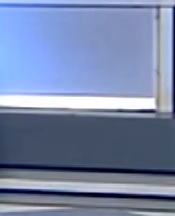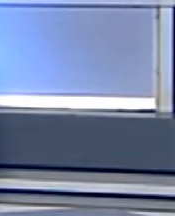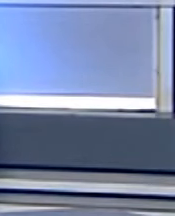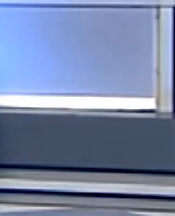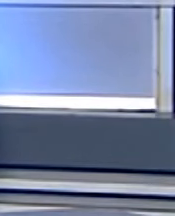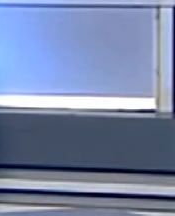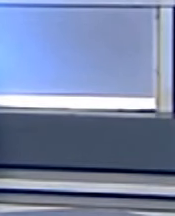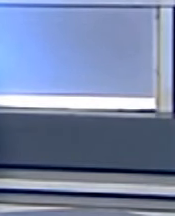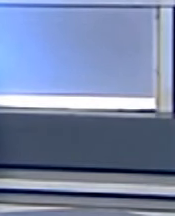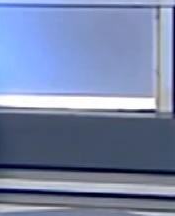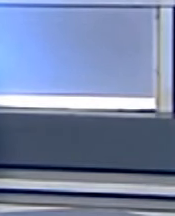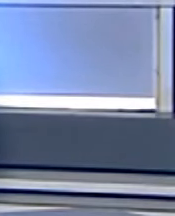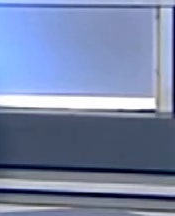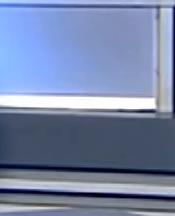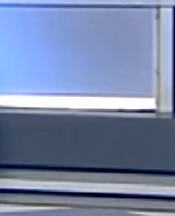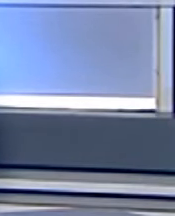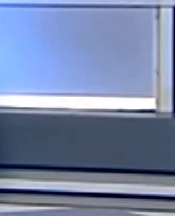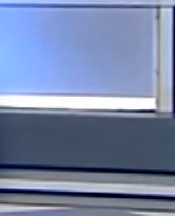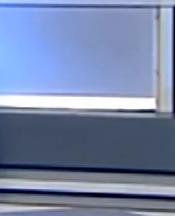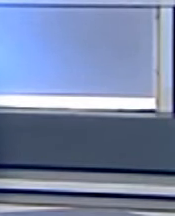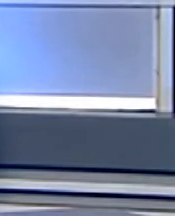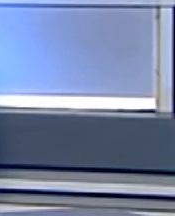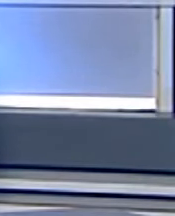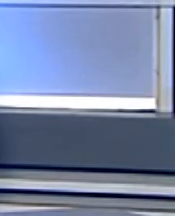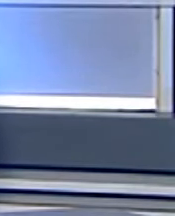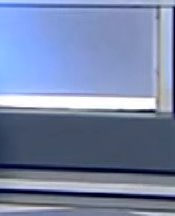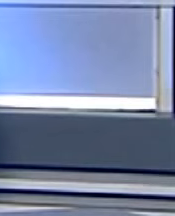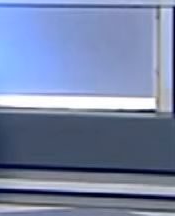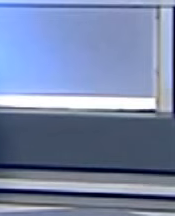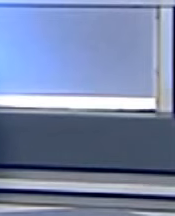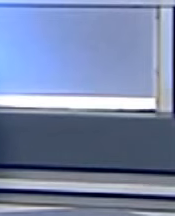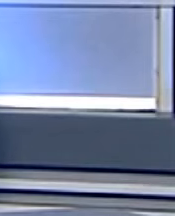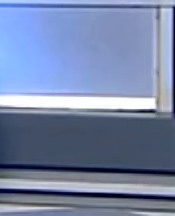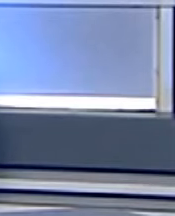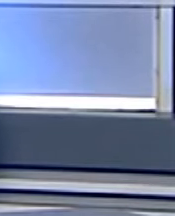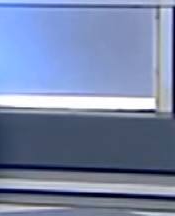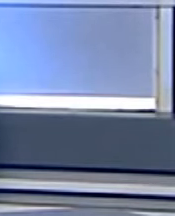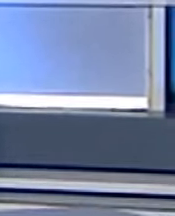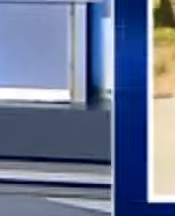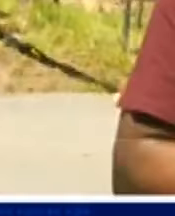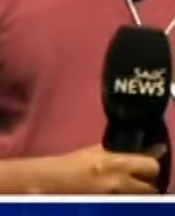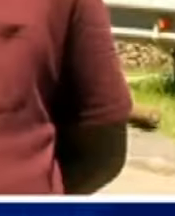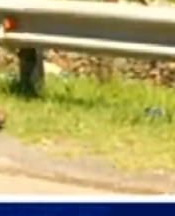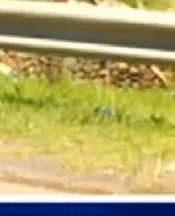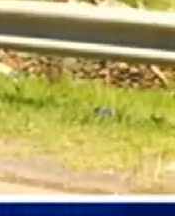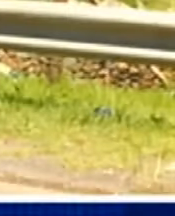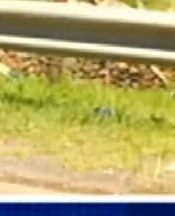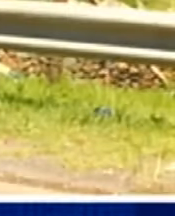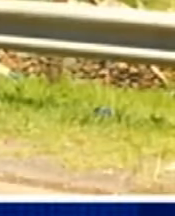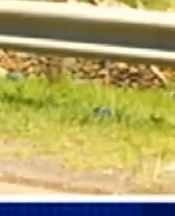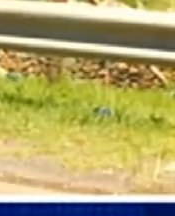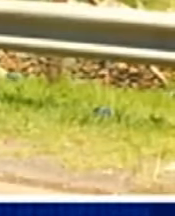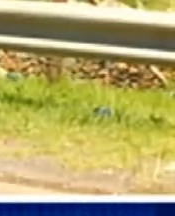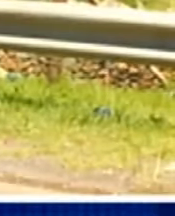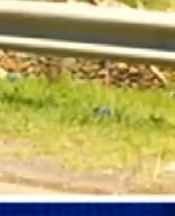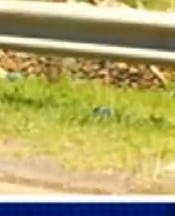important arterial road in the Eastern Cape. Nkululeko Nyembezi is there for us this morning. Nkululeko, a very good morning to you.